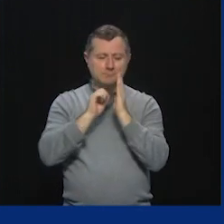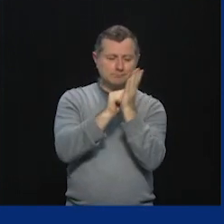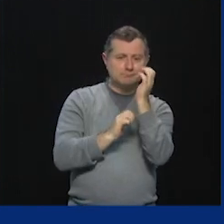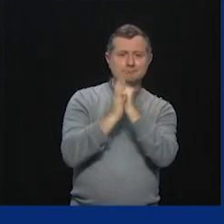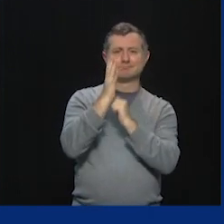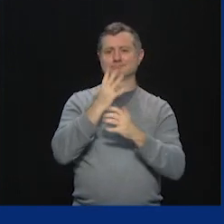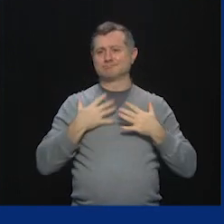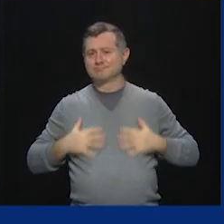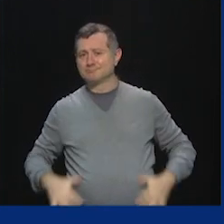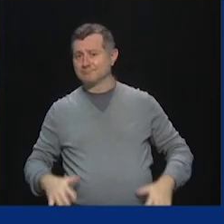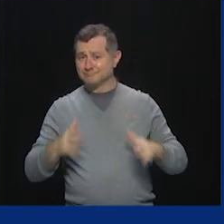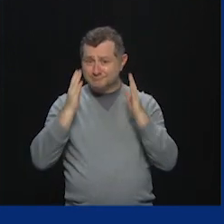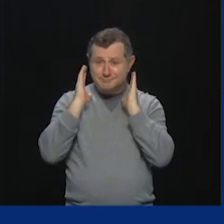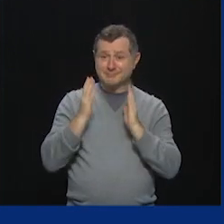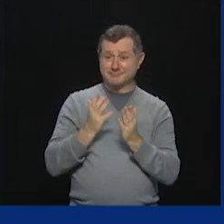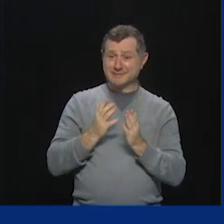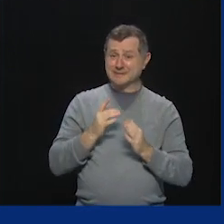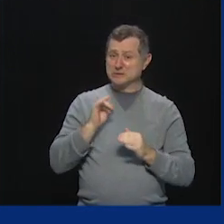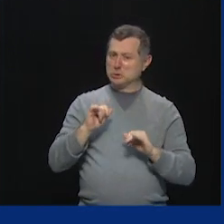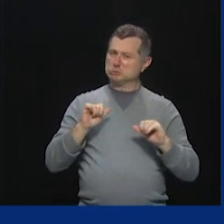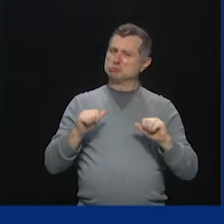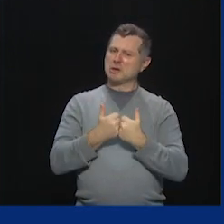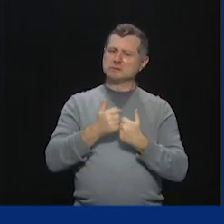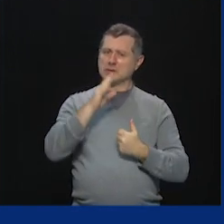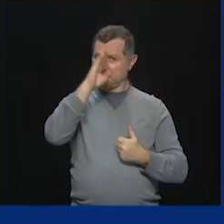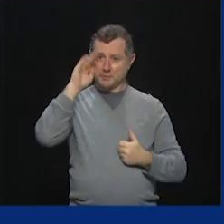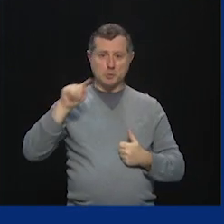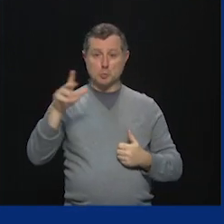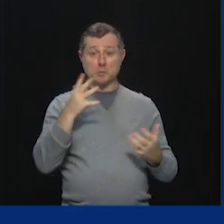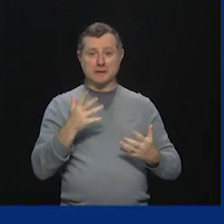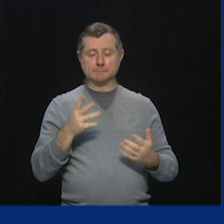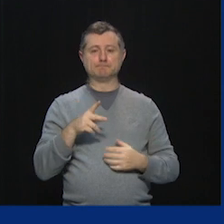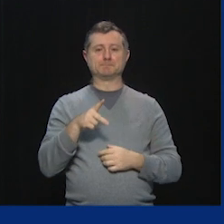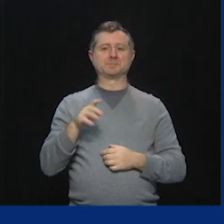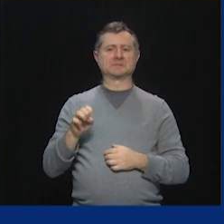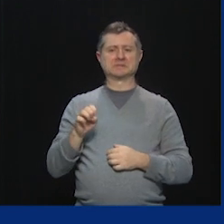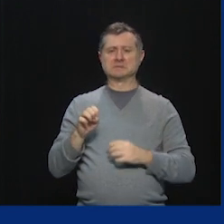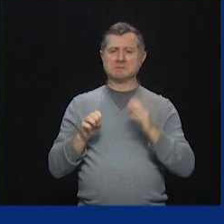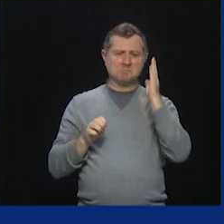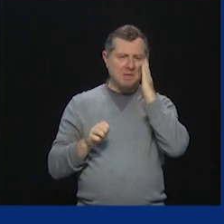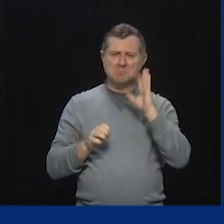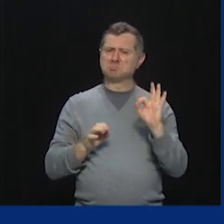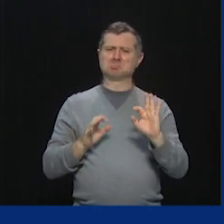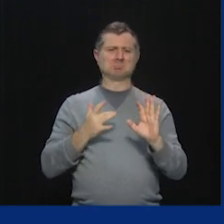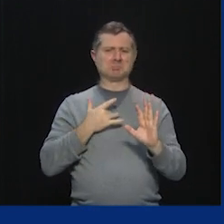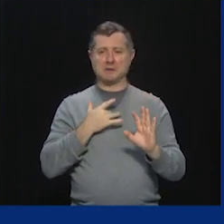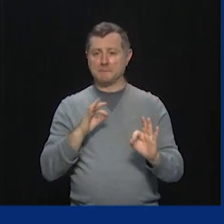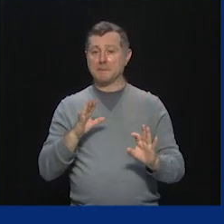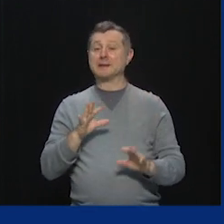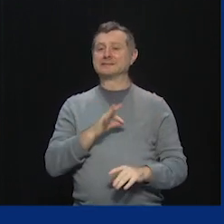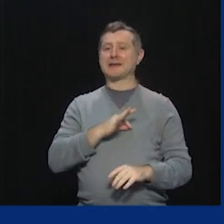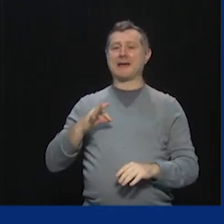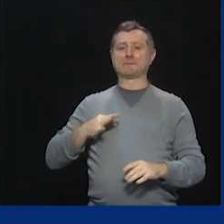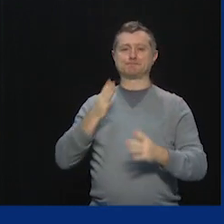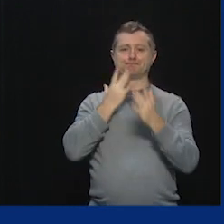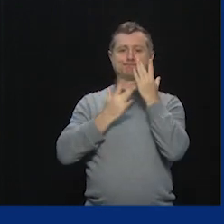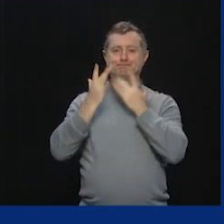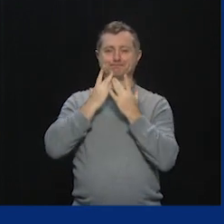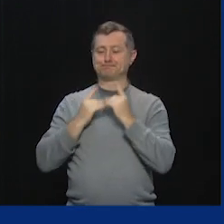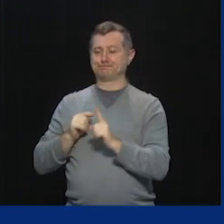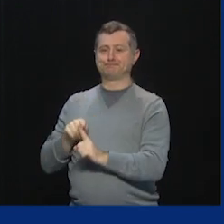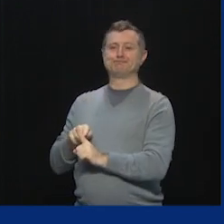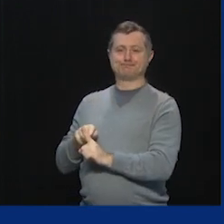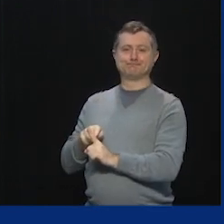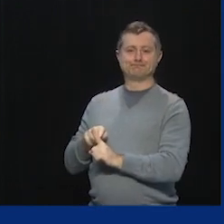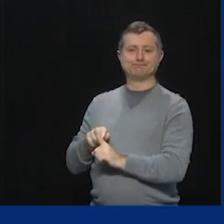not the PPE, it's not the beds. Just like last year, it's staffing. Staffing is not what we need, and we have to do everything